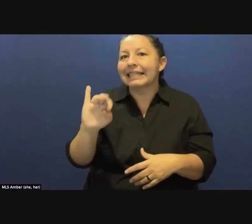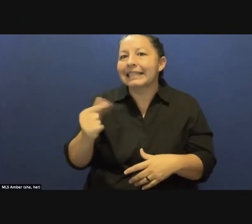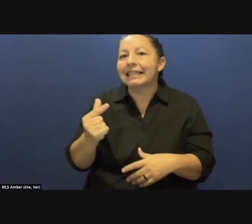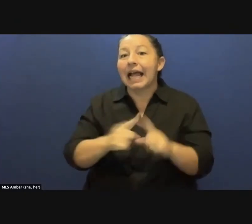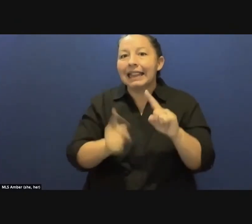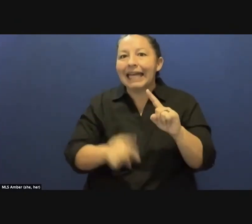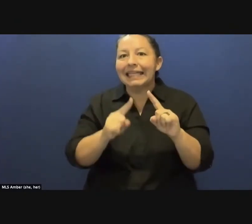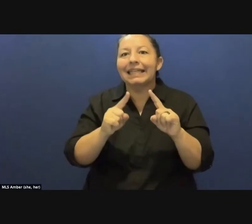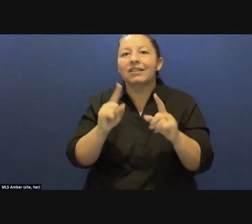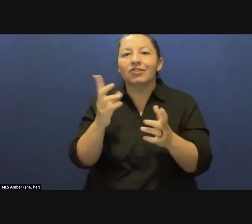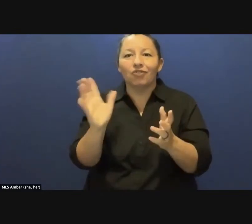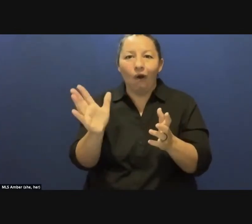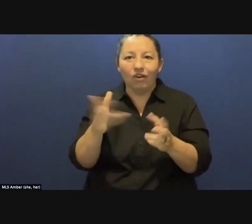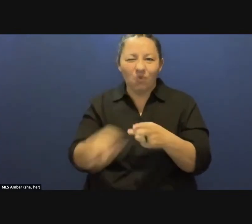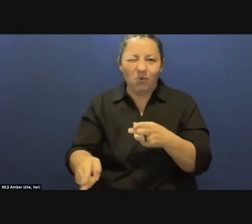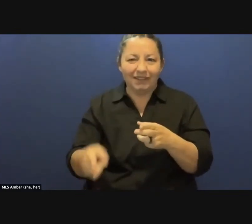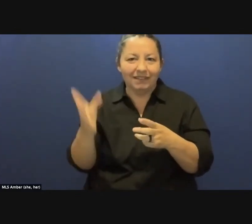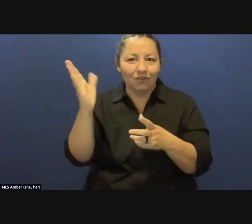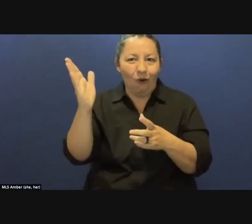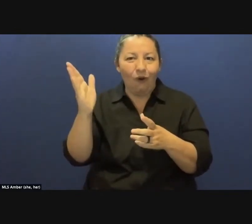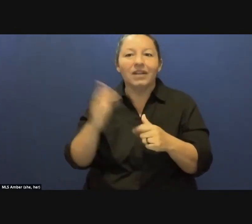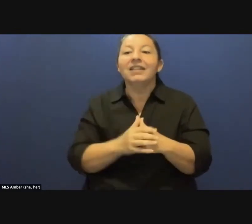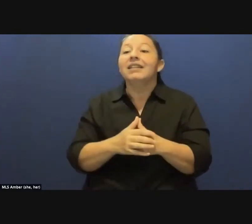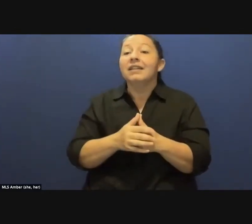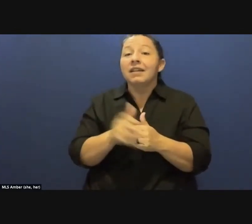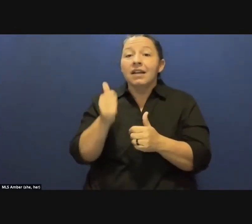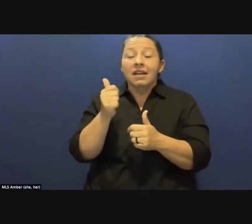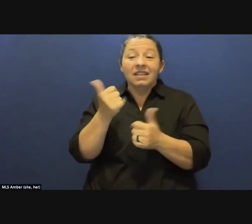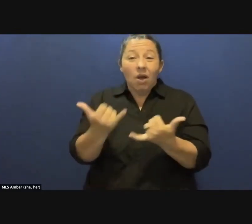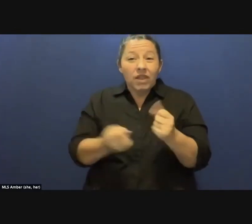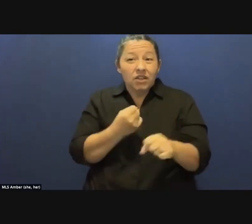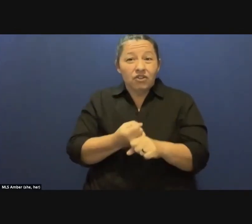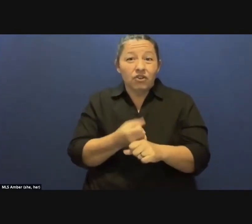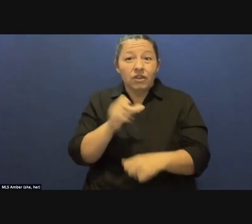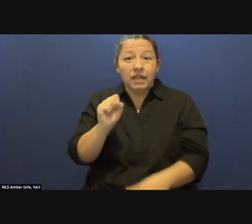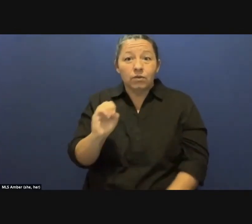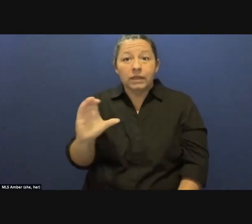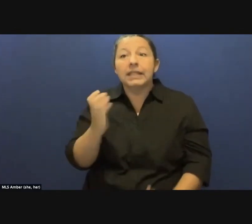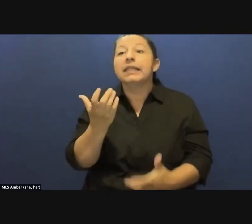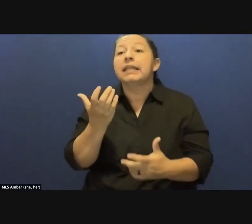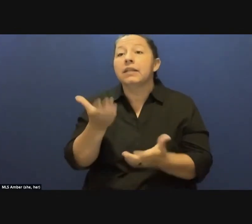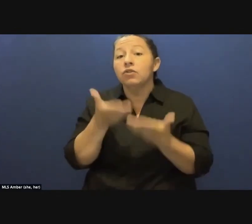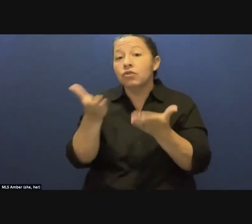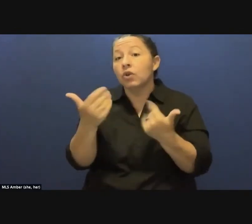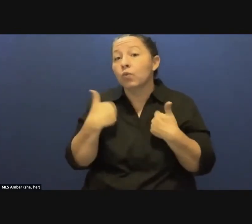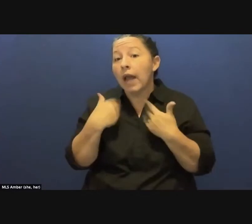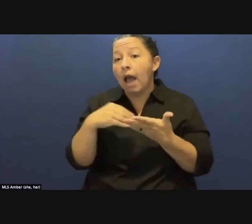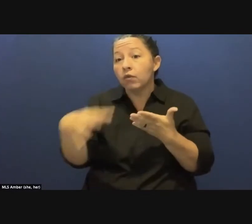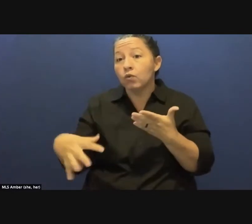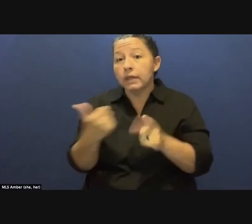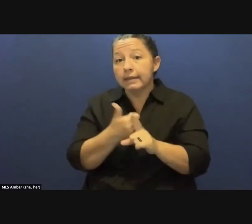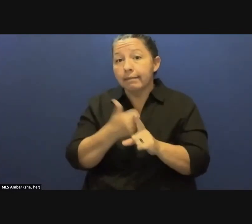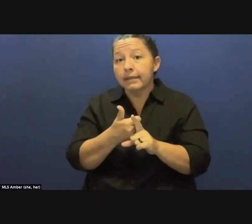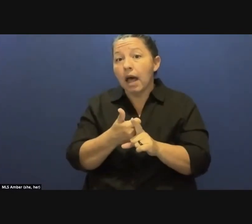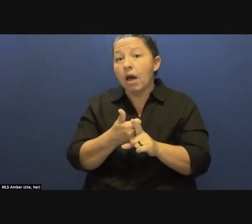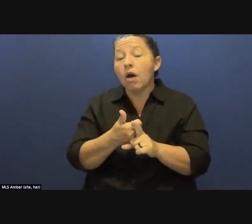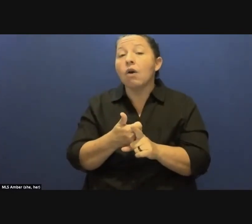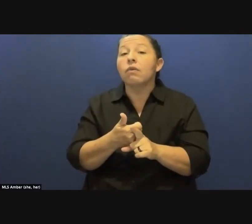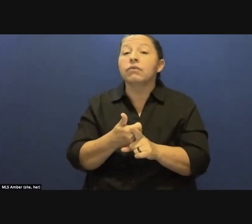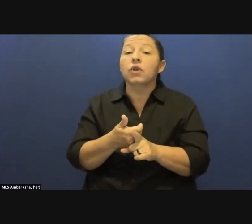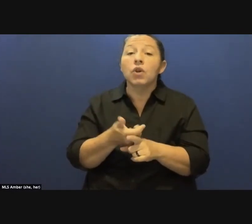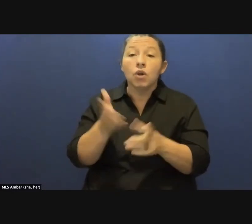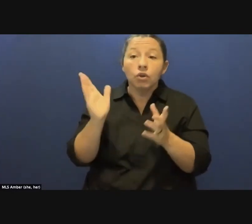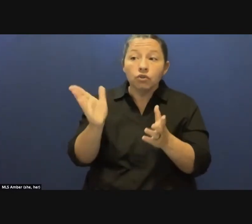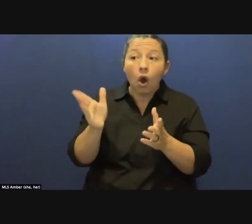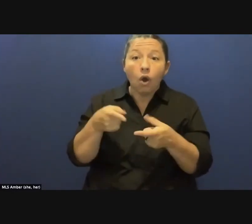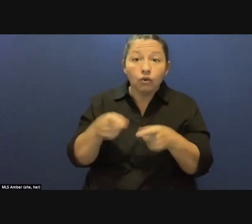was this year, the SOC suggested that we have the students talk in the session related to